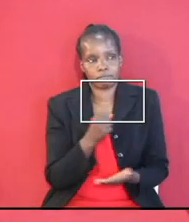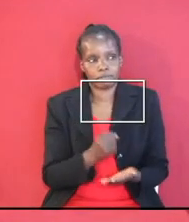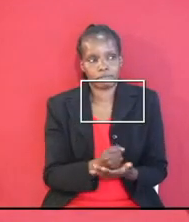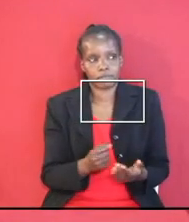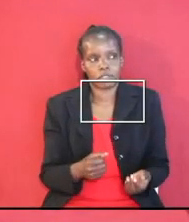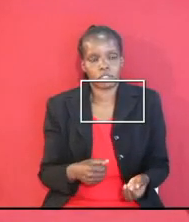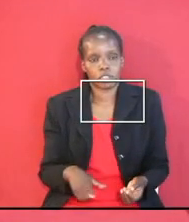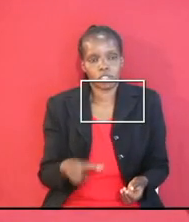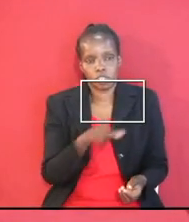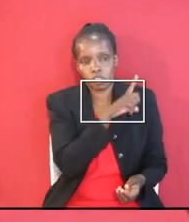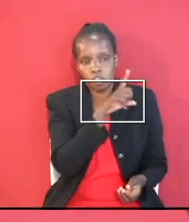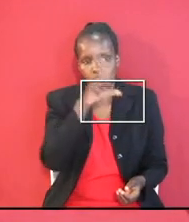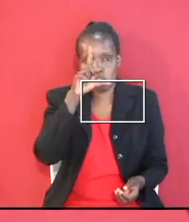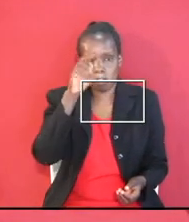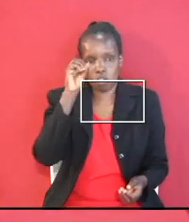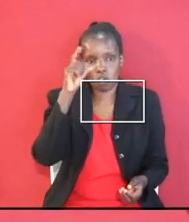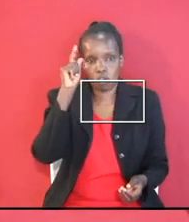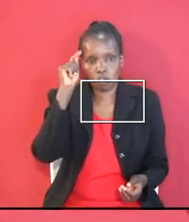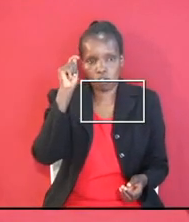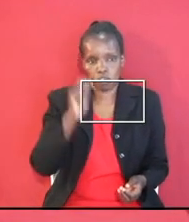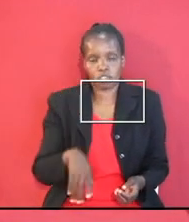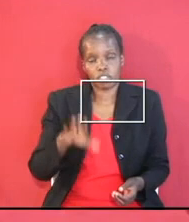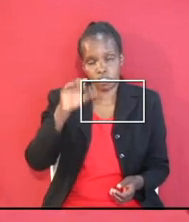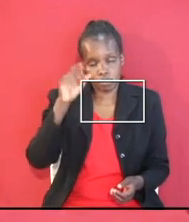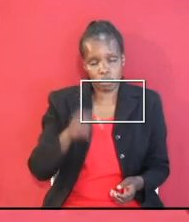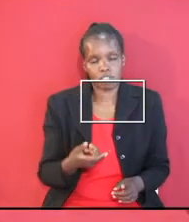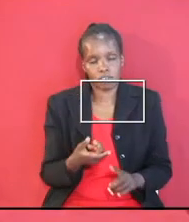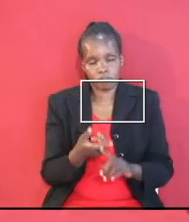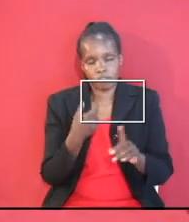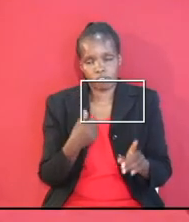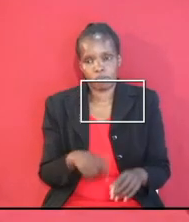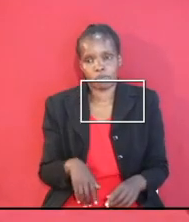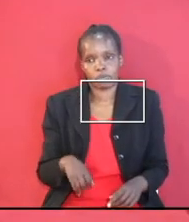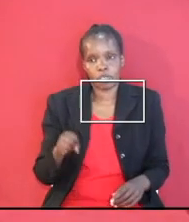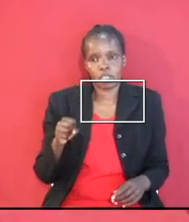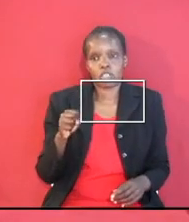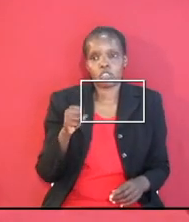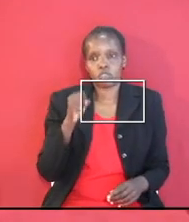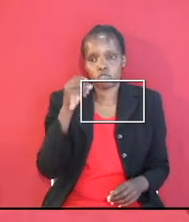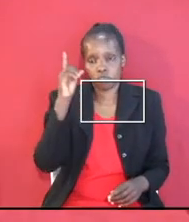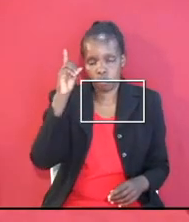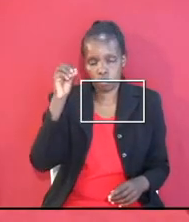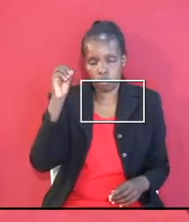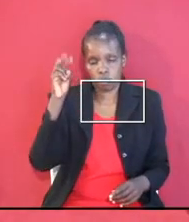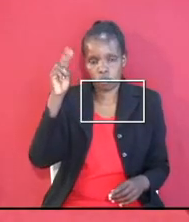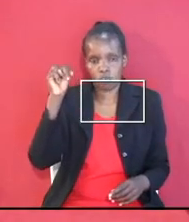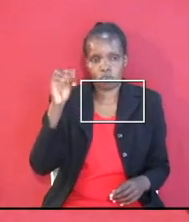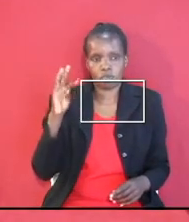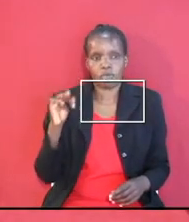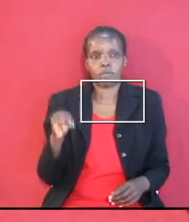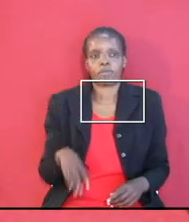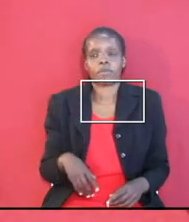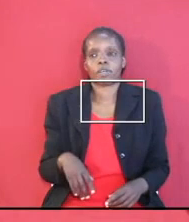Lot. Lot. He was called to come out of where? Sodom and Gomorrah. Exactly. Who else was called?